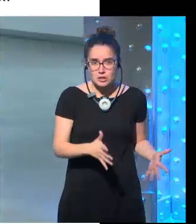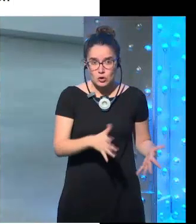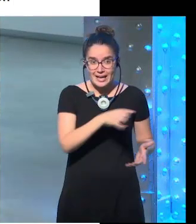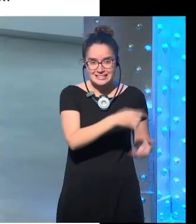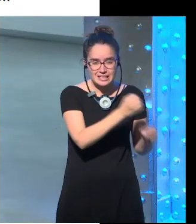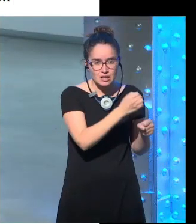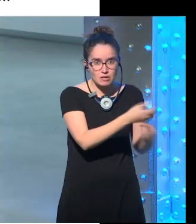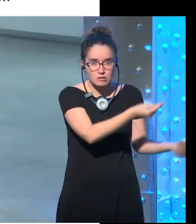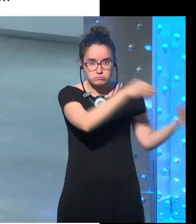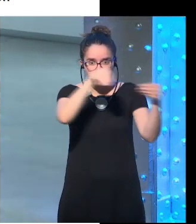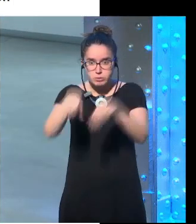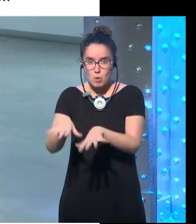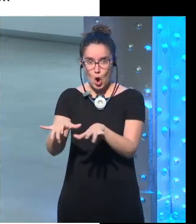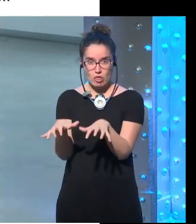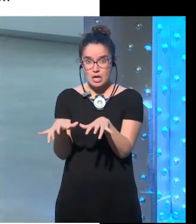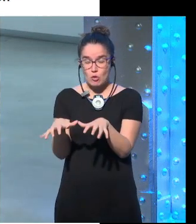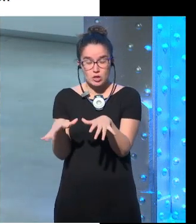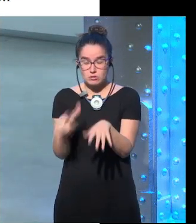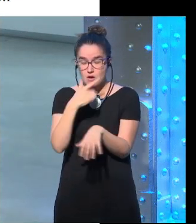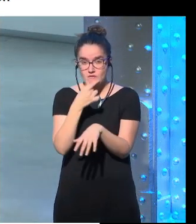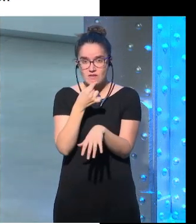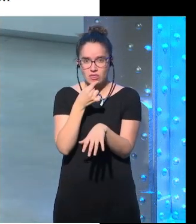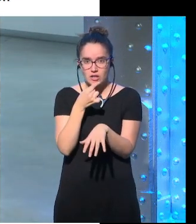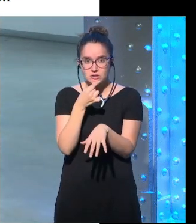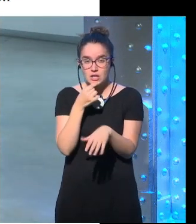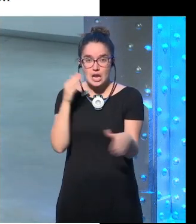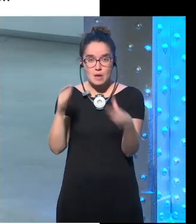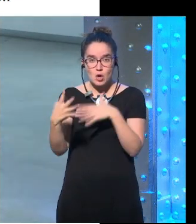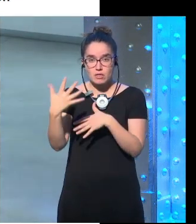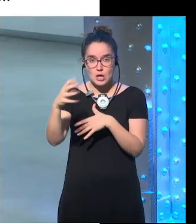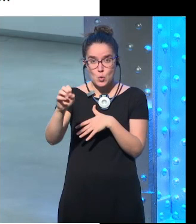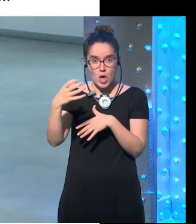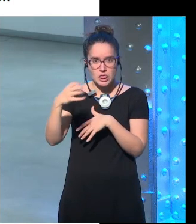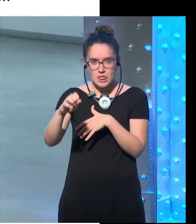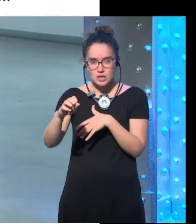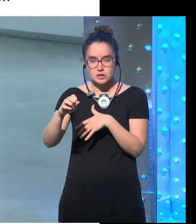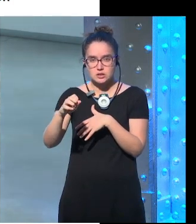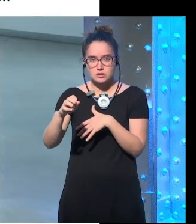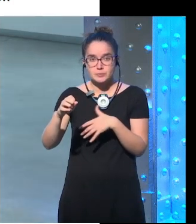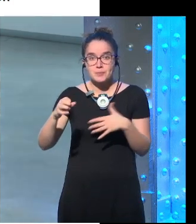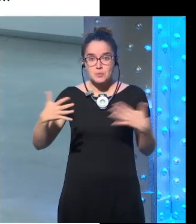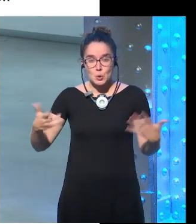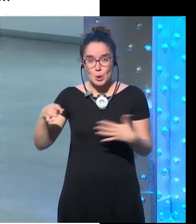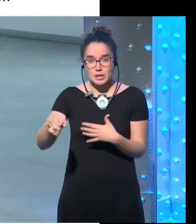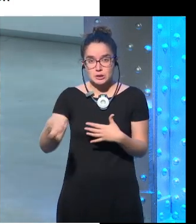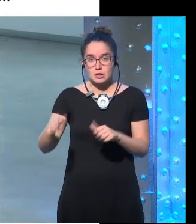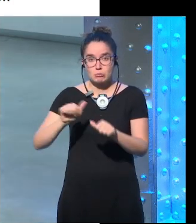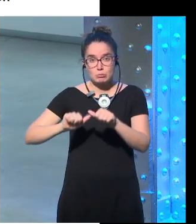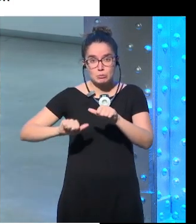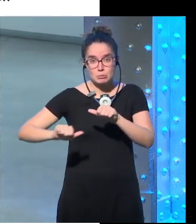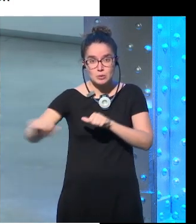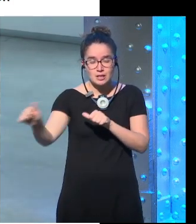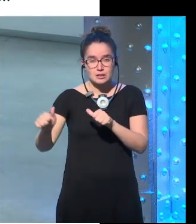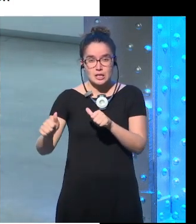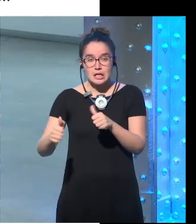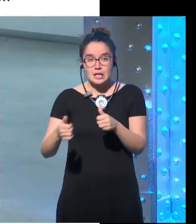electronic computers in the 1950s, and since then more and more routine work has been automated away. Anything